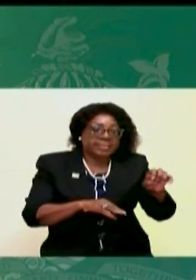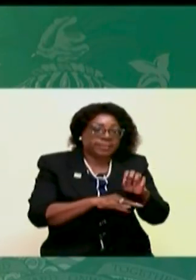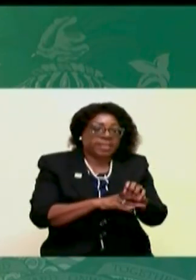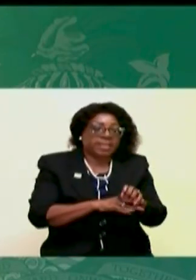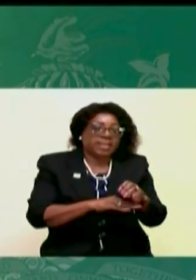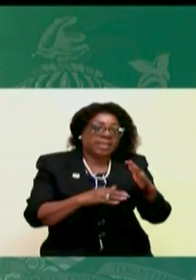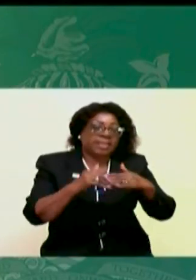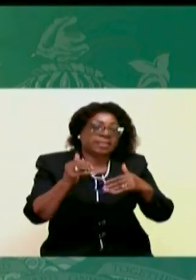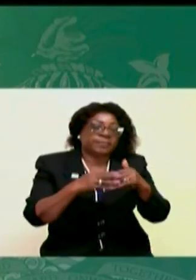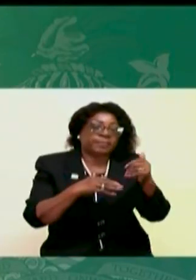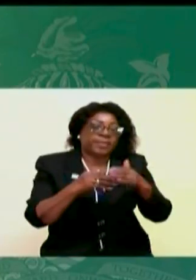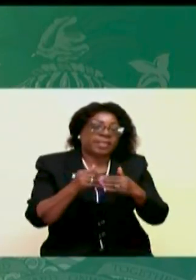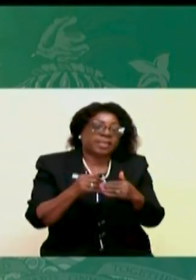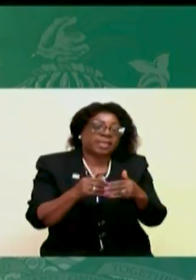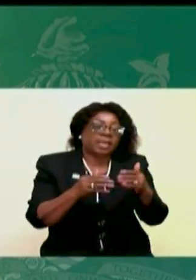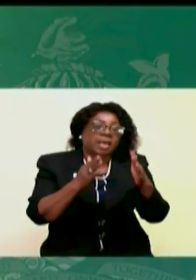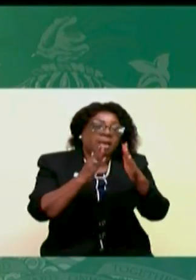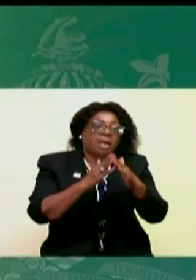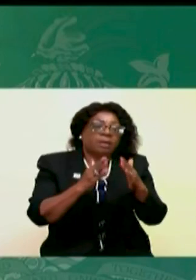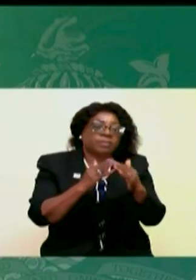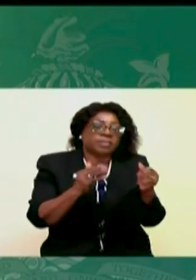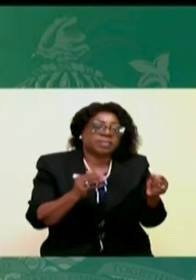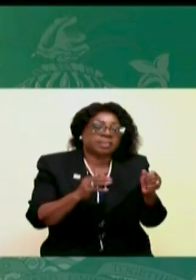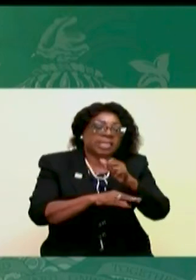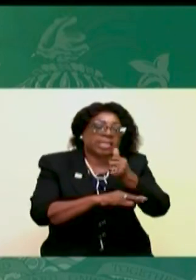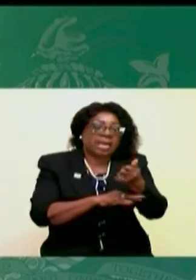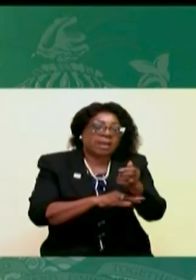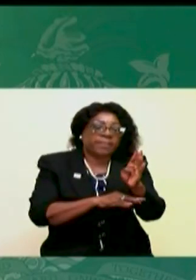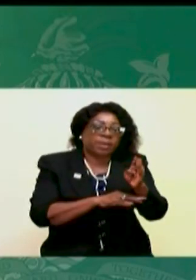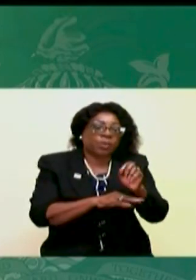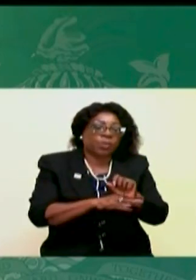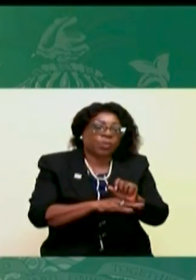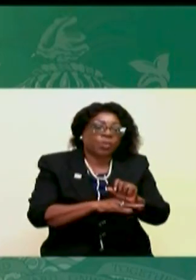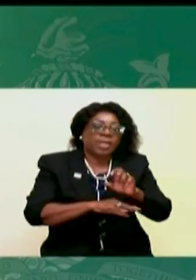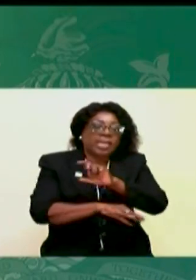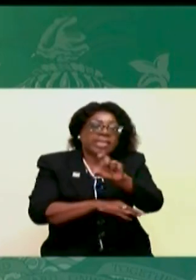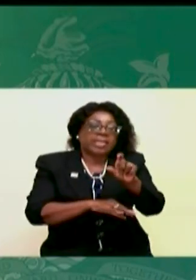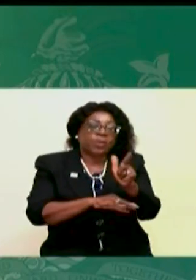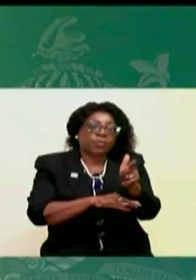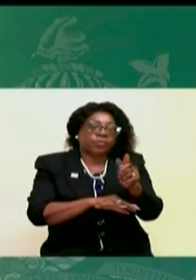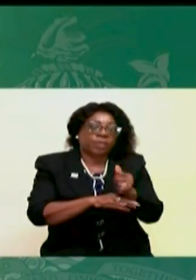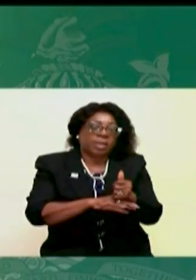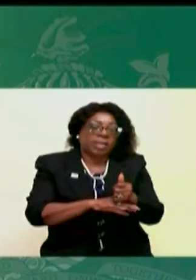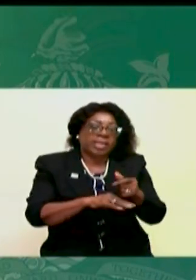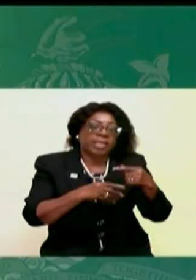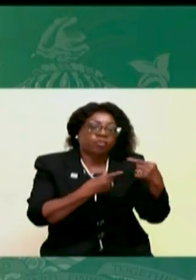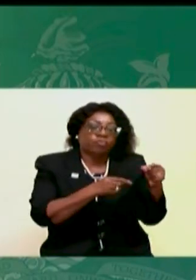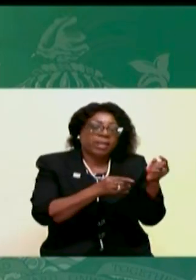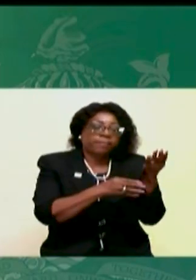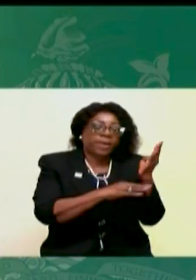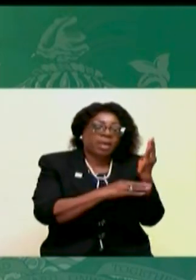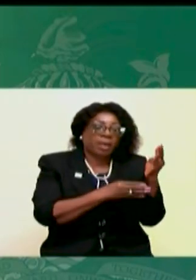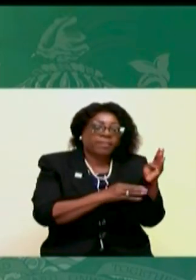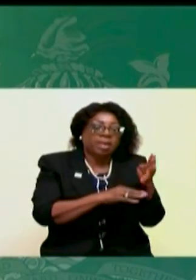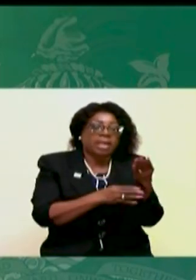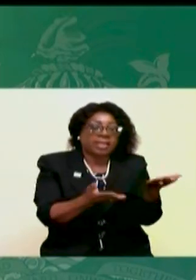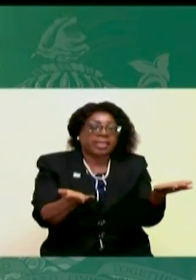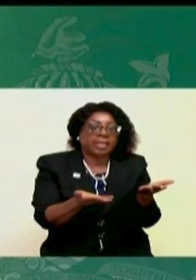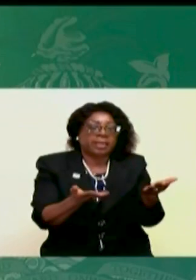building houses in Abaco, in Eleuthera, in Grand Bahama, and here in New